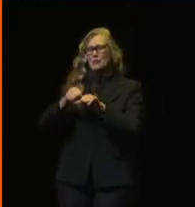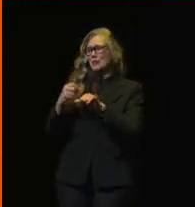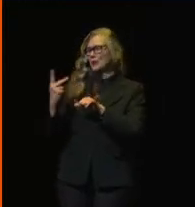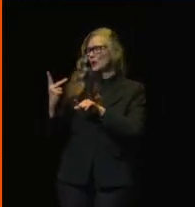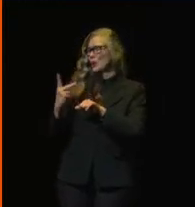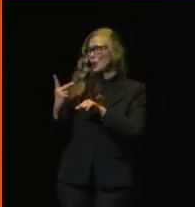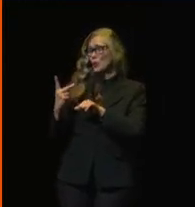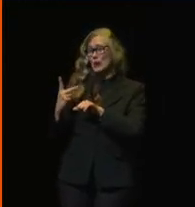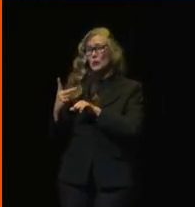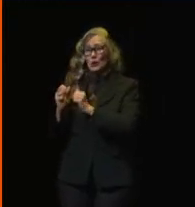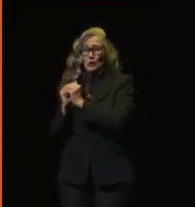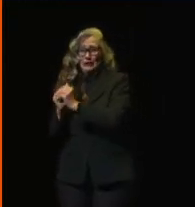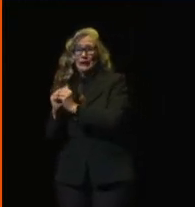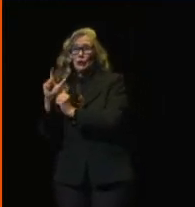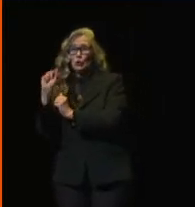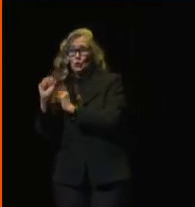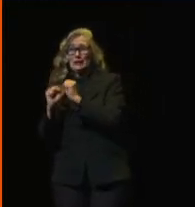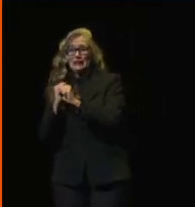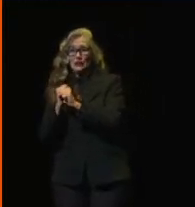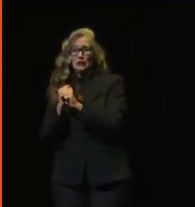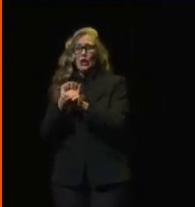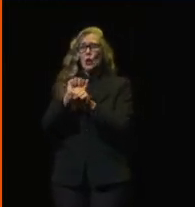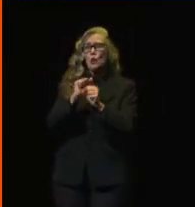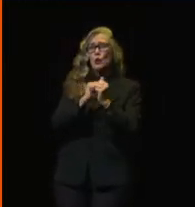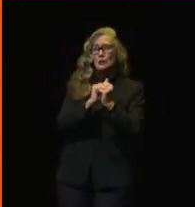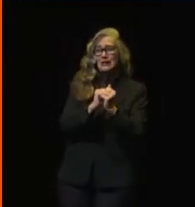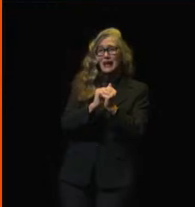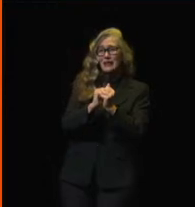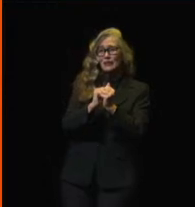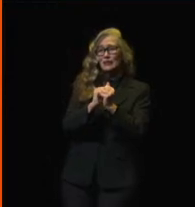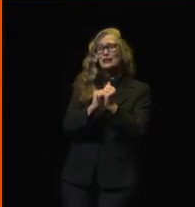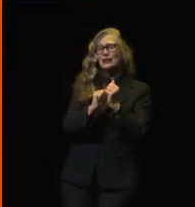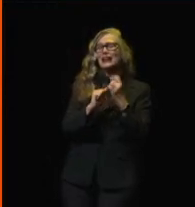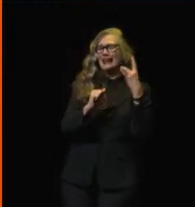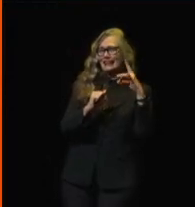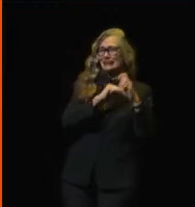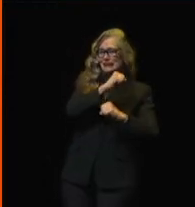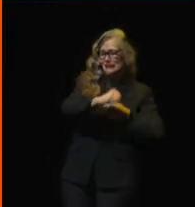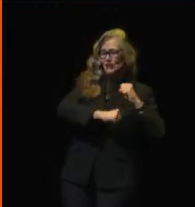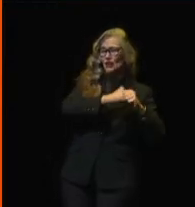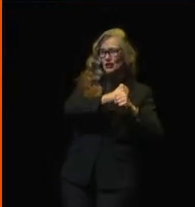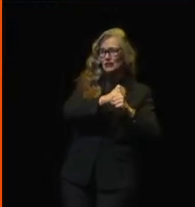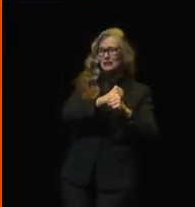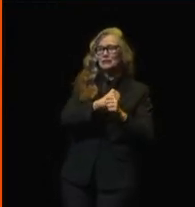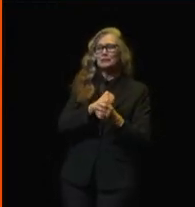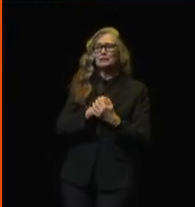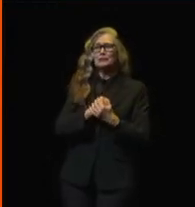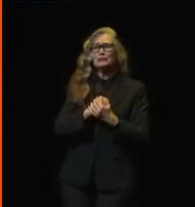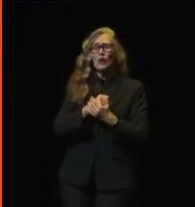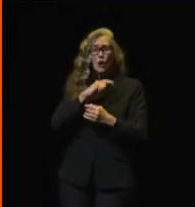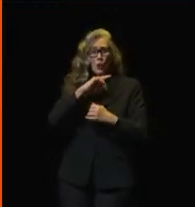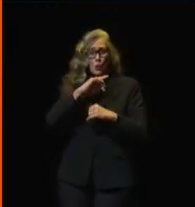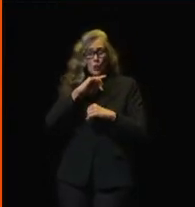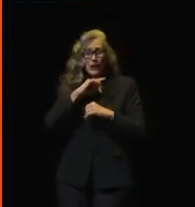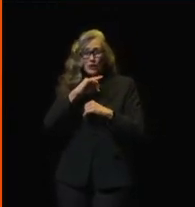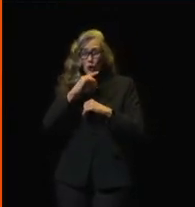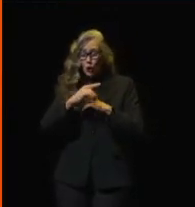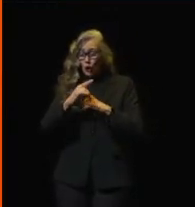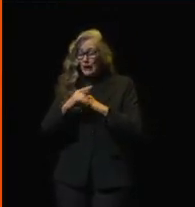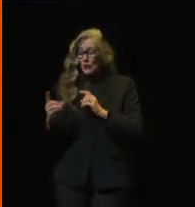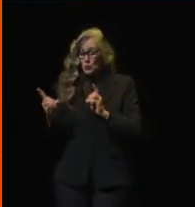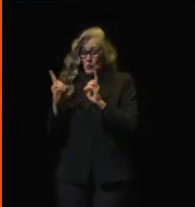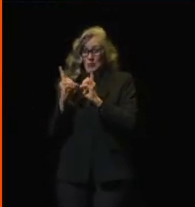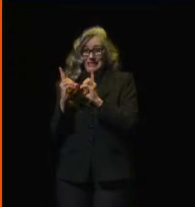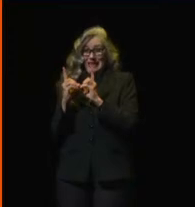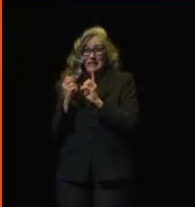over 18 years. So just a couple of stories. Very early in our relationship, when we had been dating for a